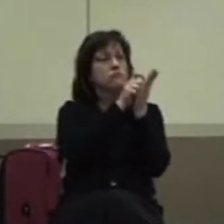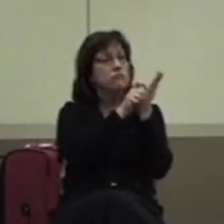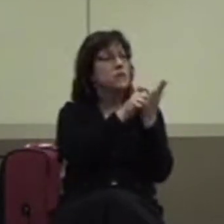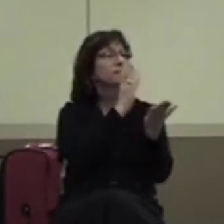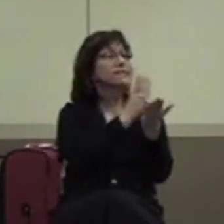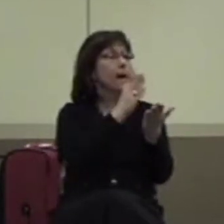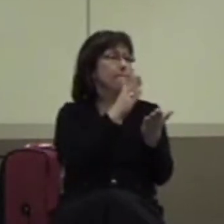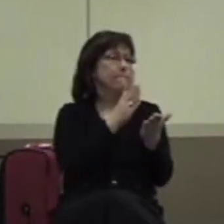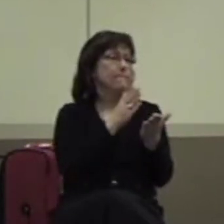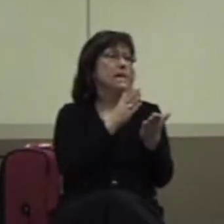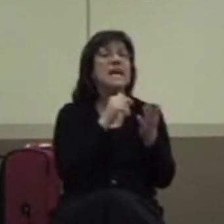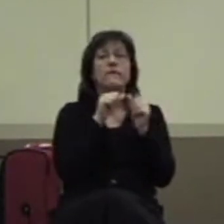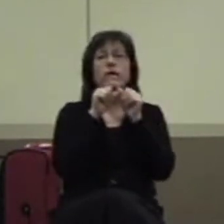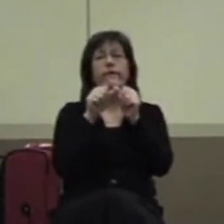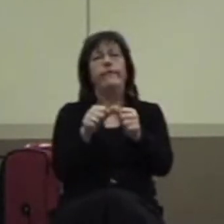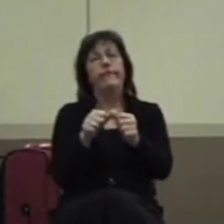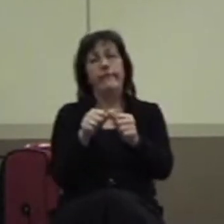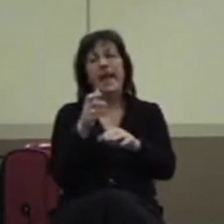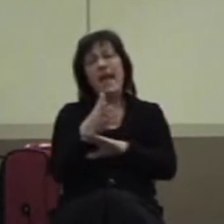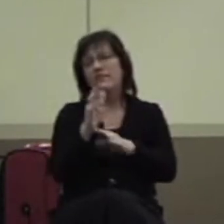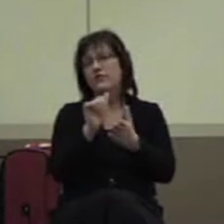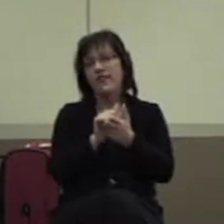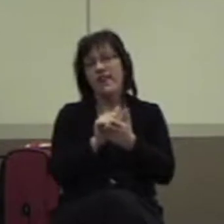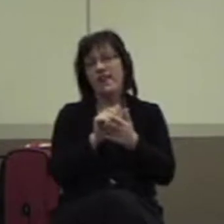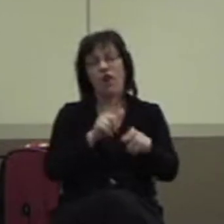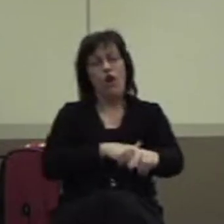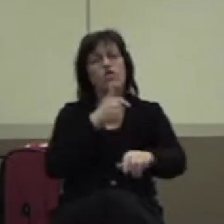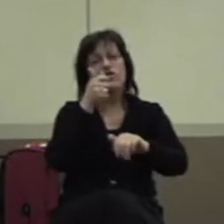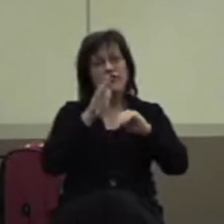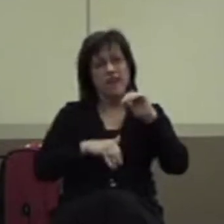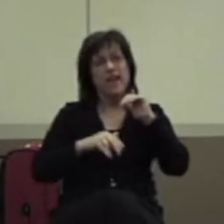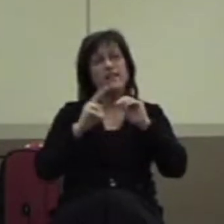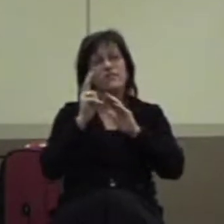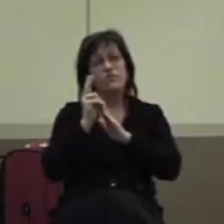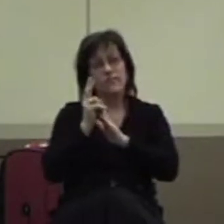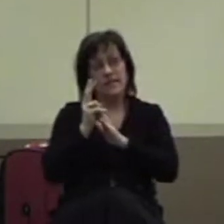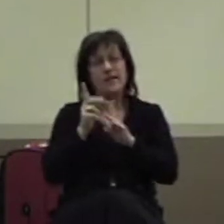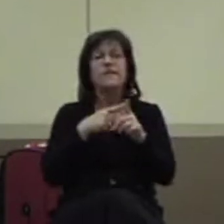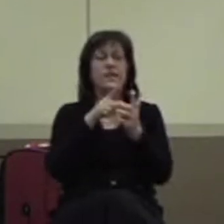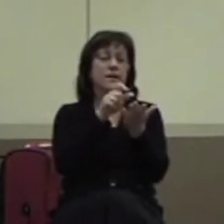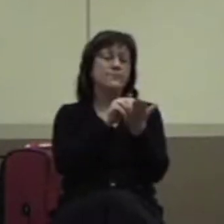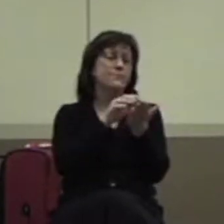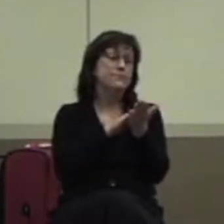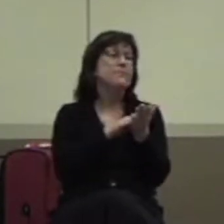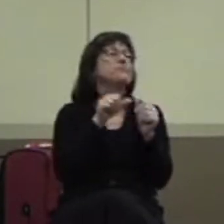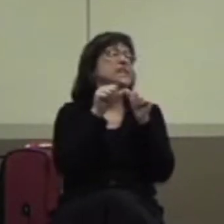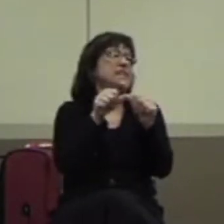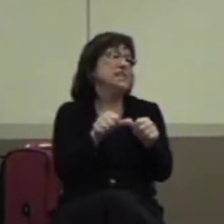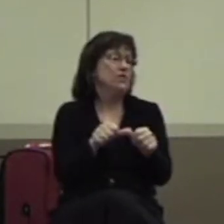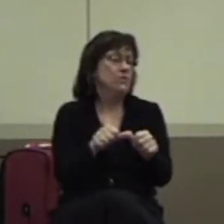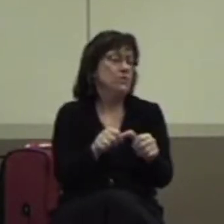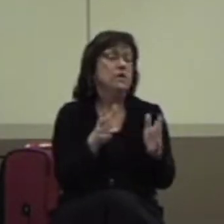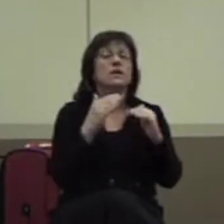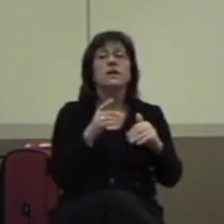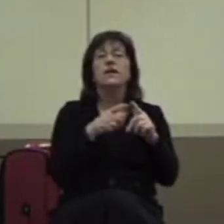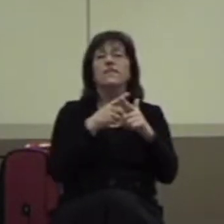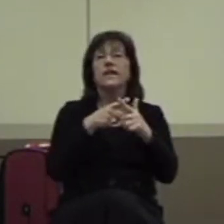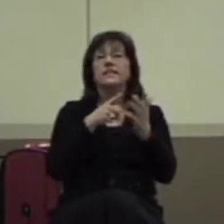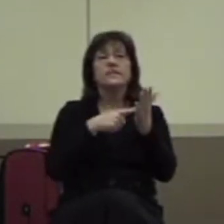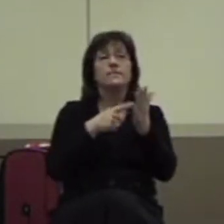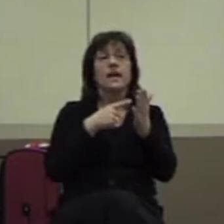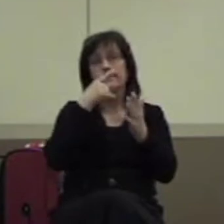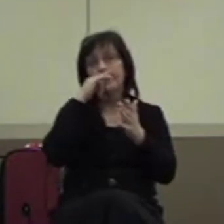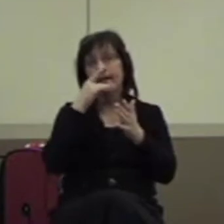to code it as stopped. If it lasted after that, longer than that, you'll code it continued. And then sometimes